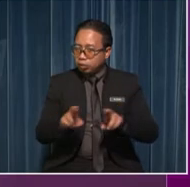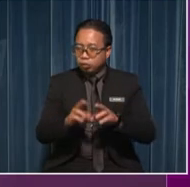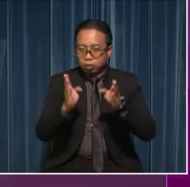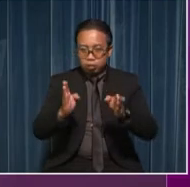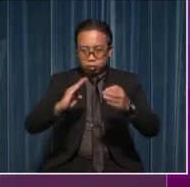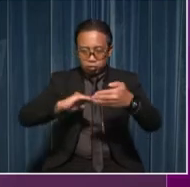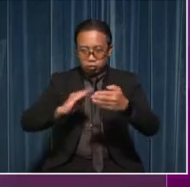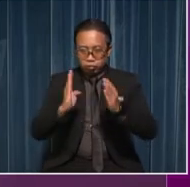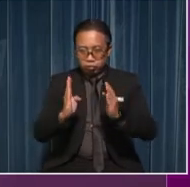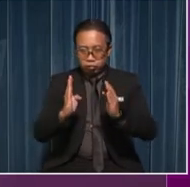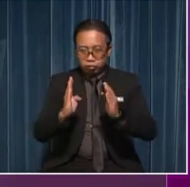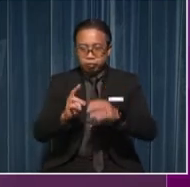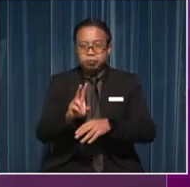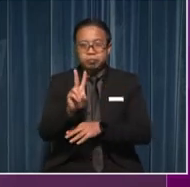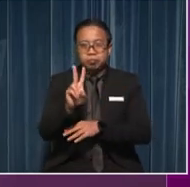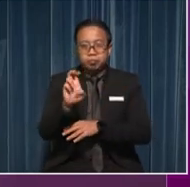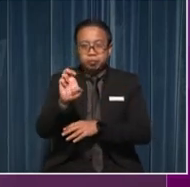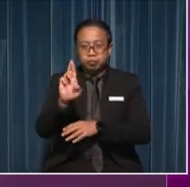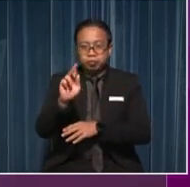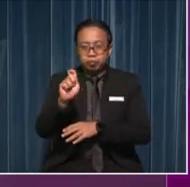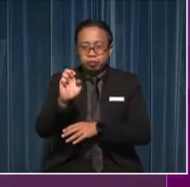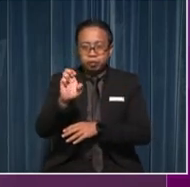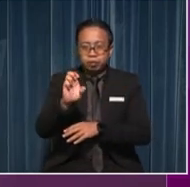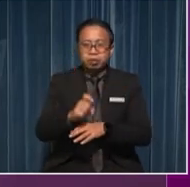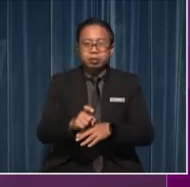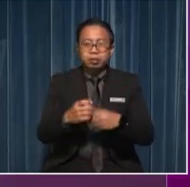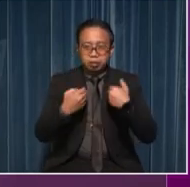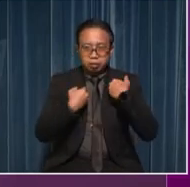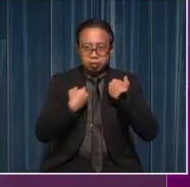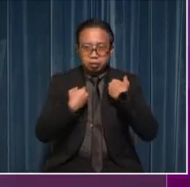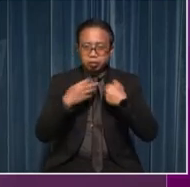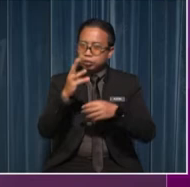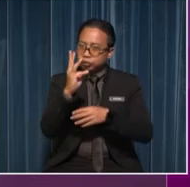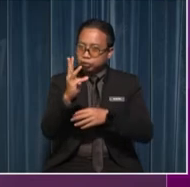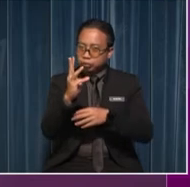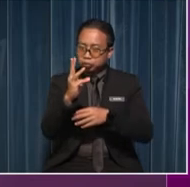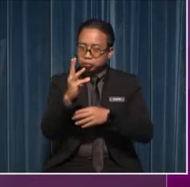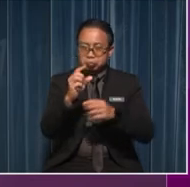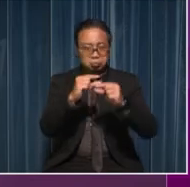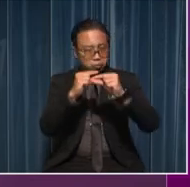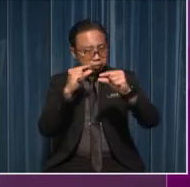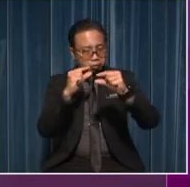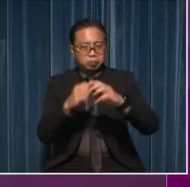the vertex, and a rectangular prism has 6 vertices.